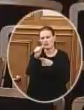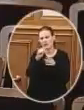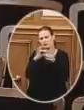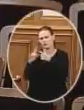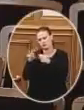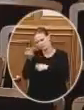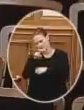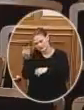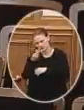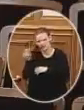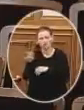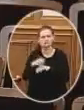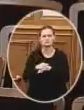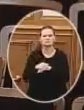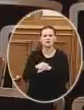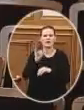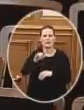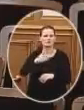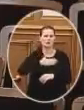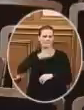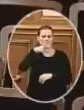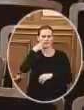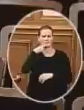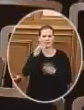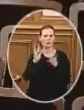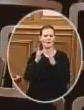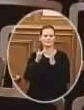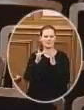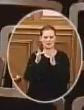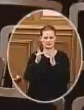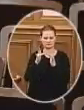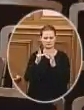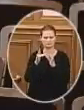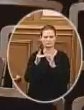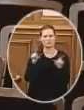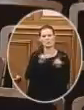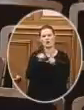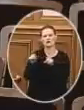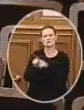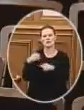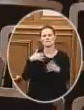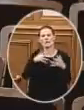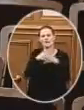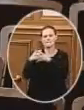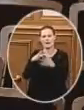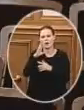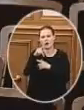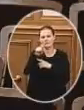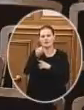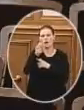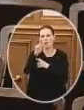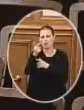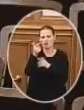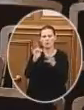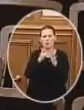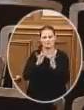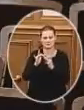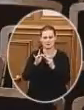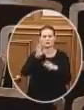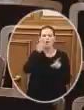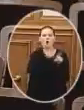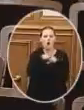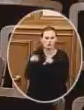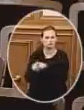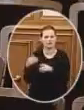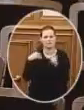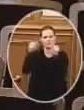be our public website, but we also have the americascup.org website hosting these documents as well. So if